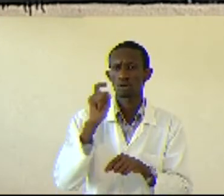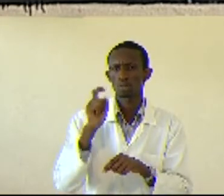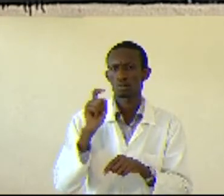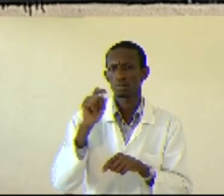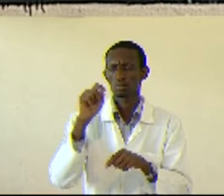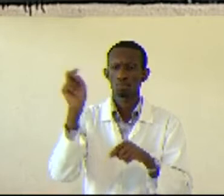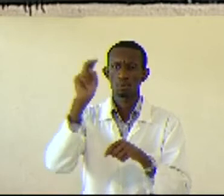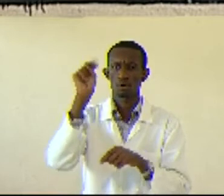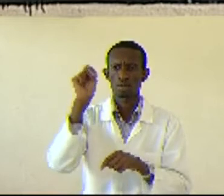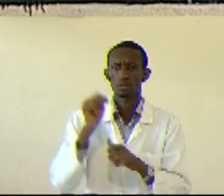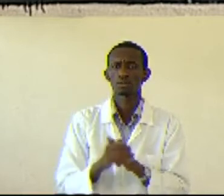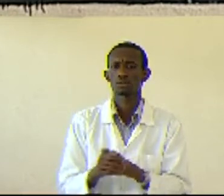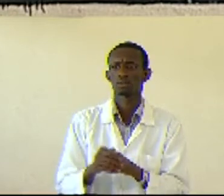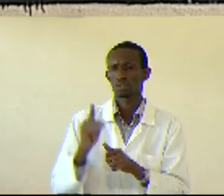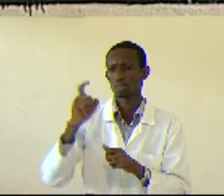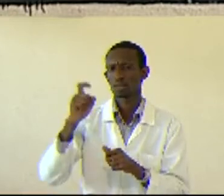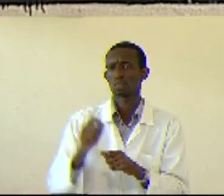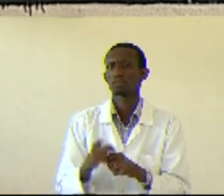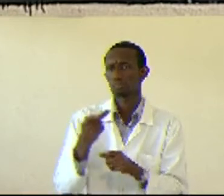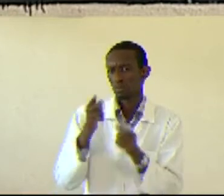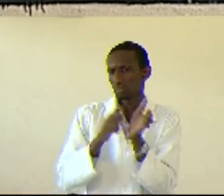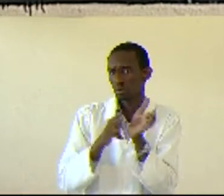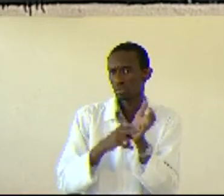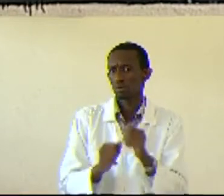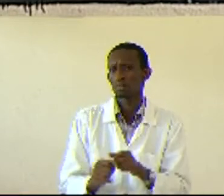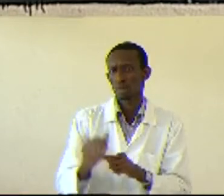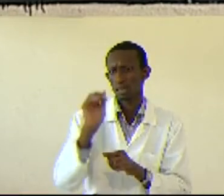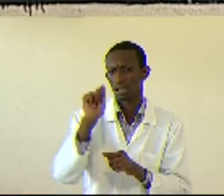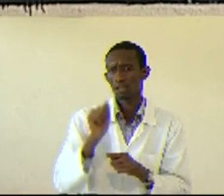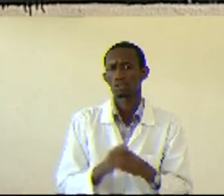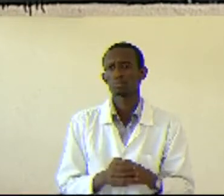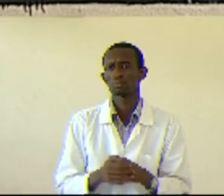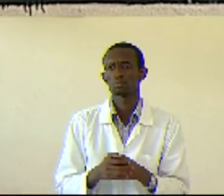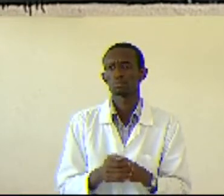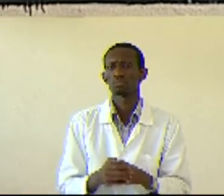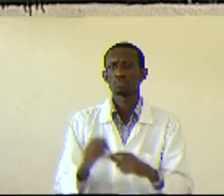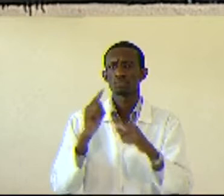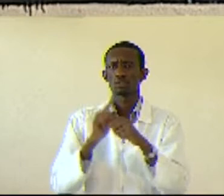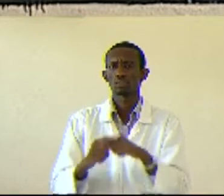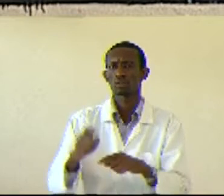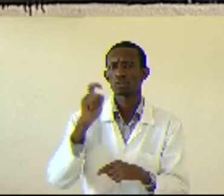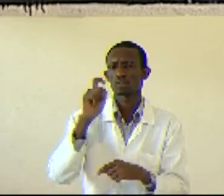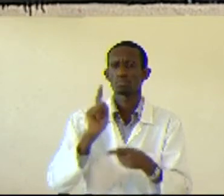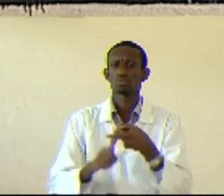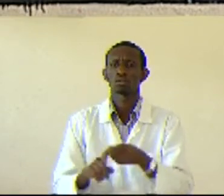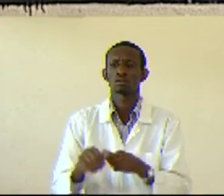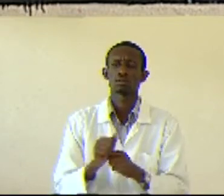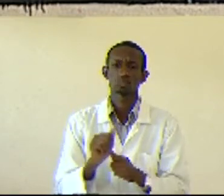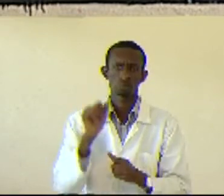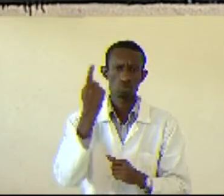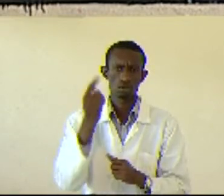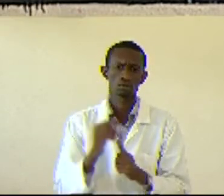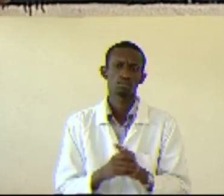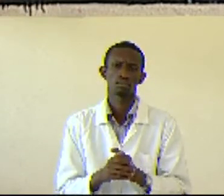n dx, which is equal to a times x power n plus 1 divided by n plus